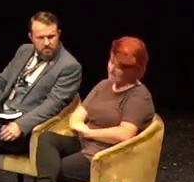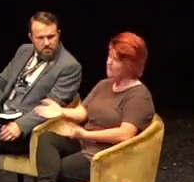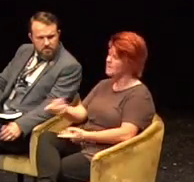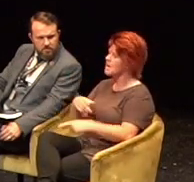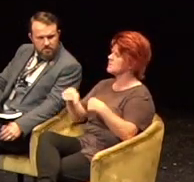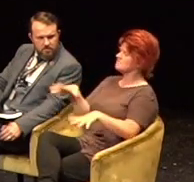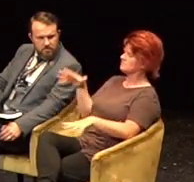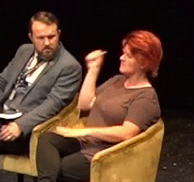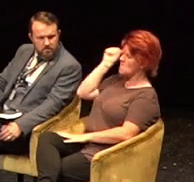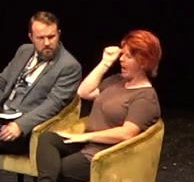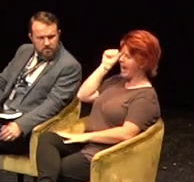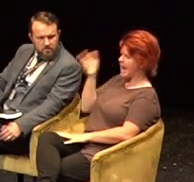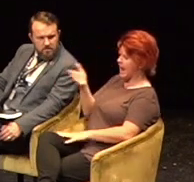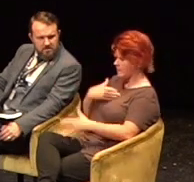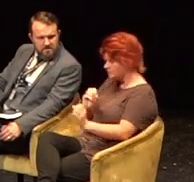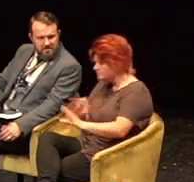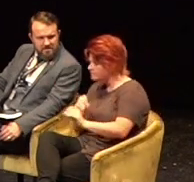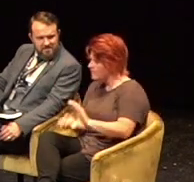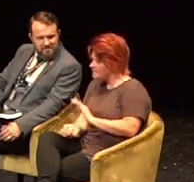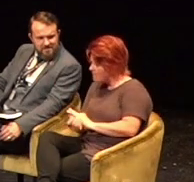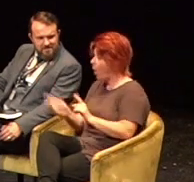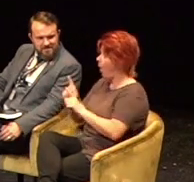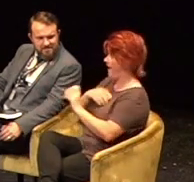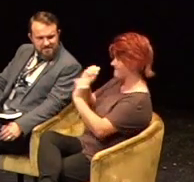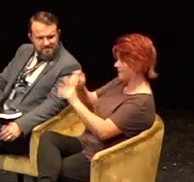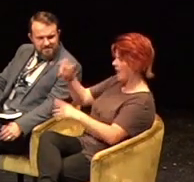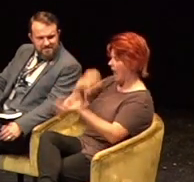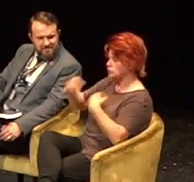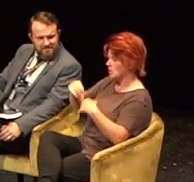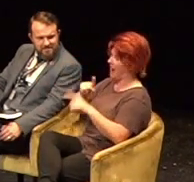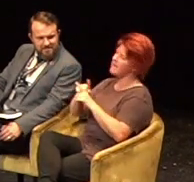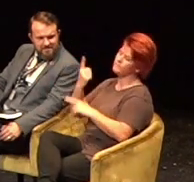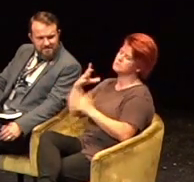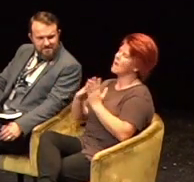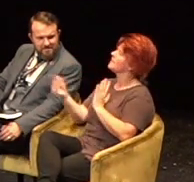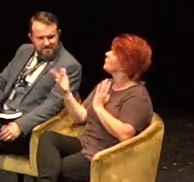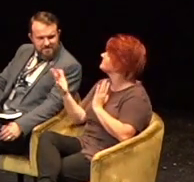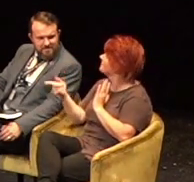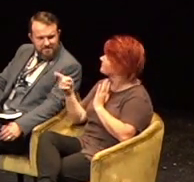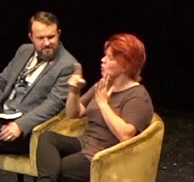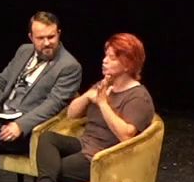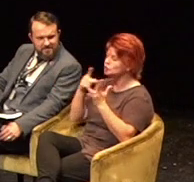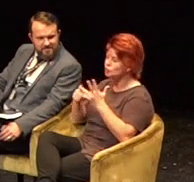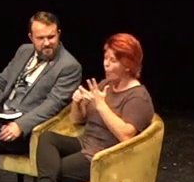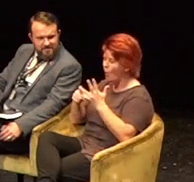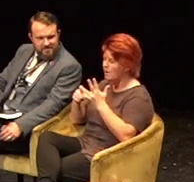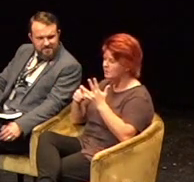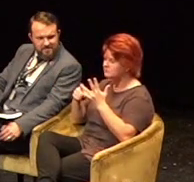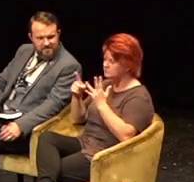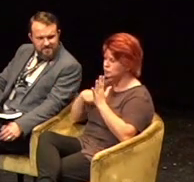For example, it's kind of like looking at things that are happening, giving feedback beforehand, and also talking to the